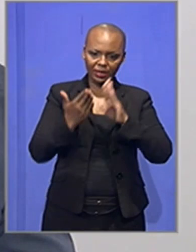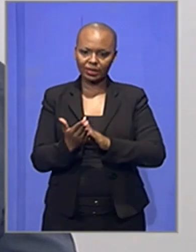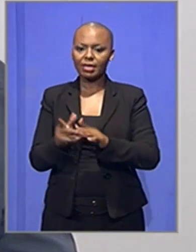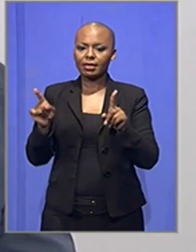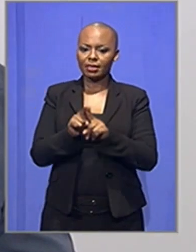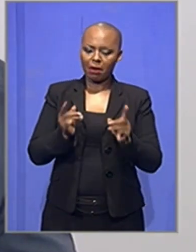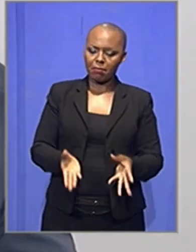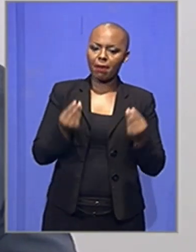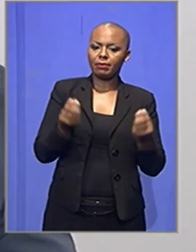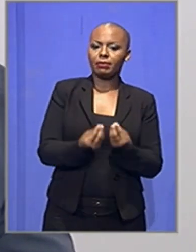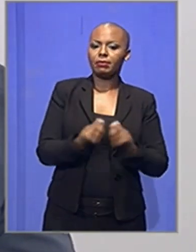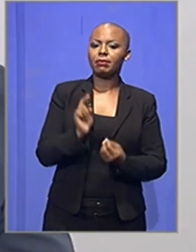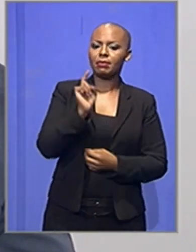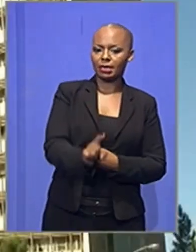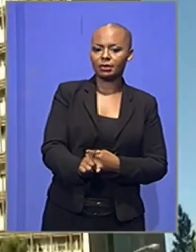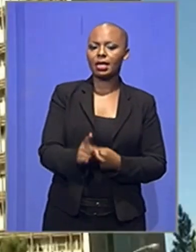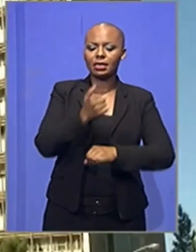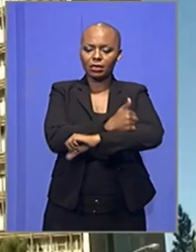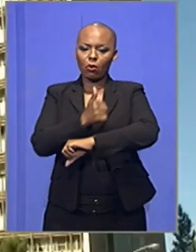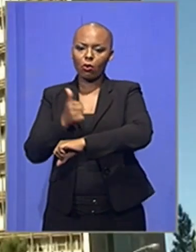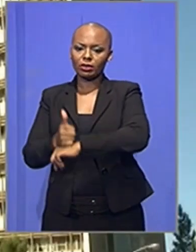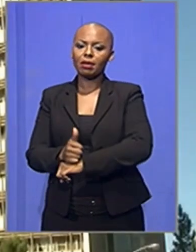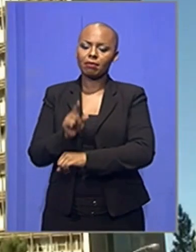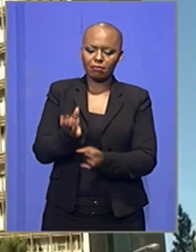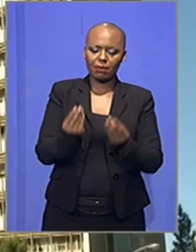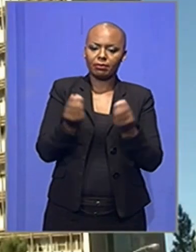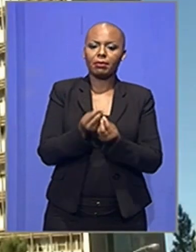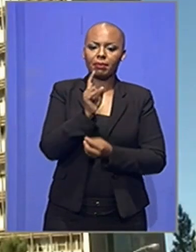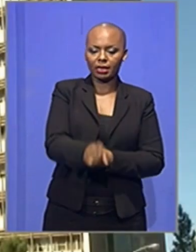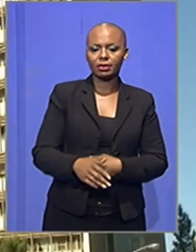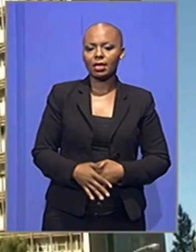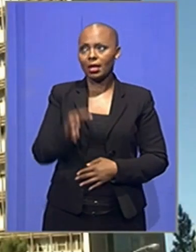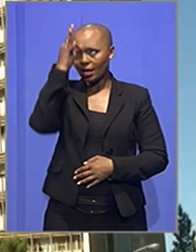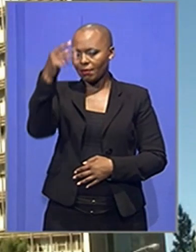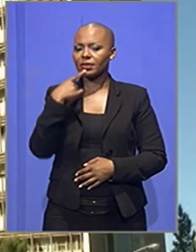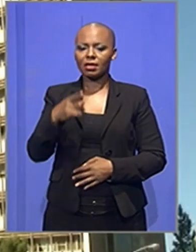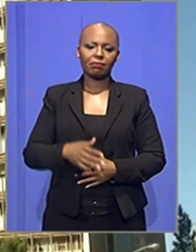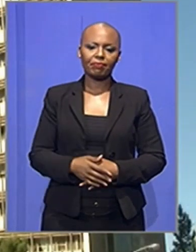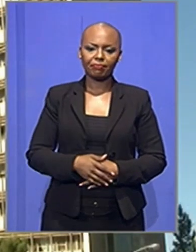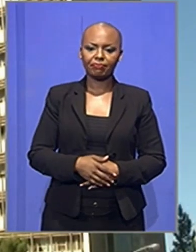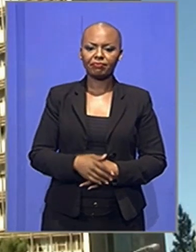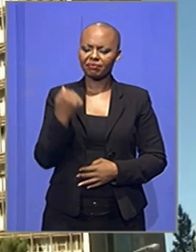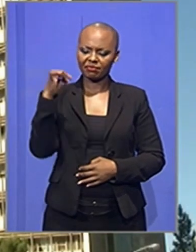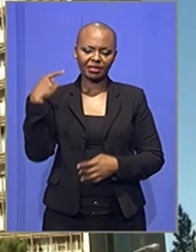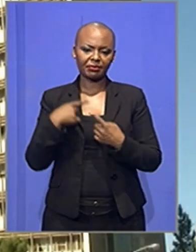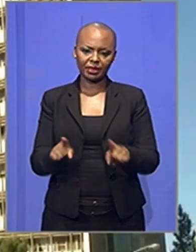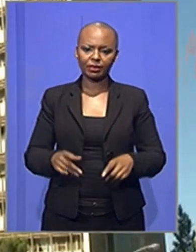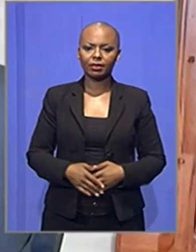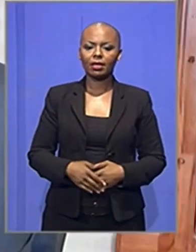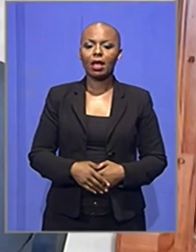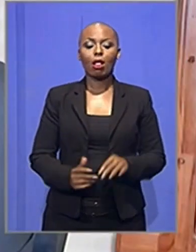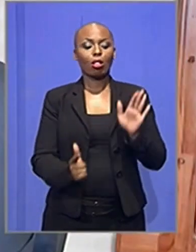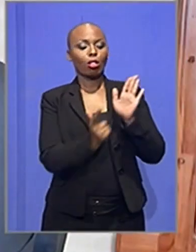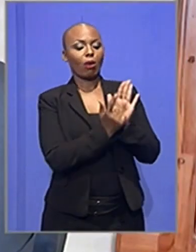and all the stakeholders. Mmuso ha o hanyetsane ka o phethahala le tlhaiso ena. E leng hore e teng molaong